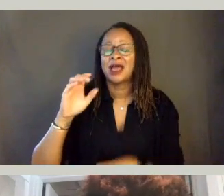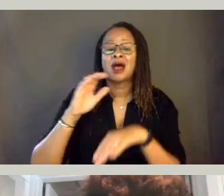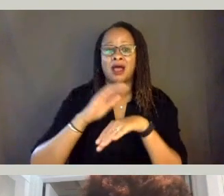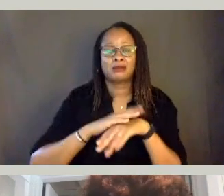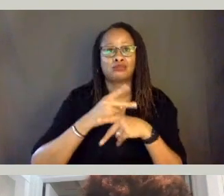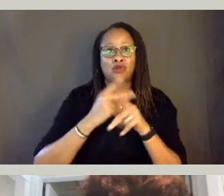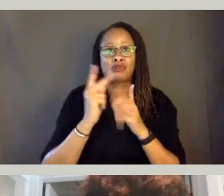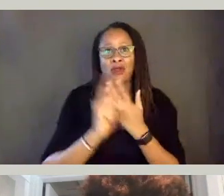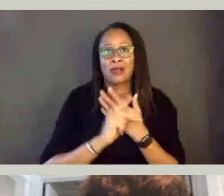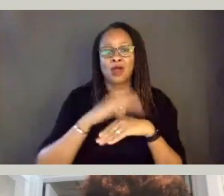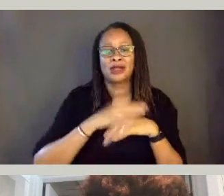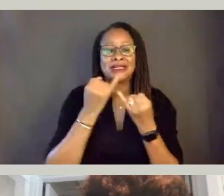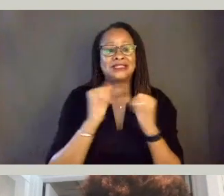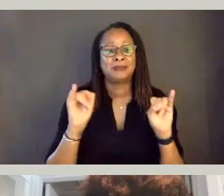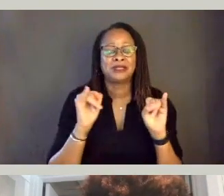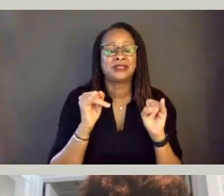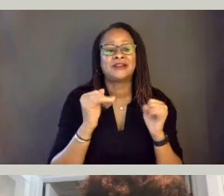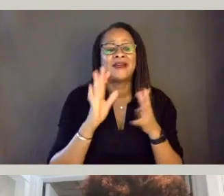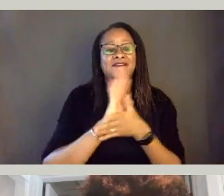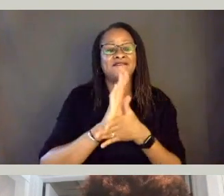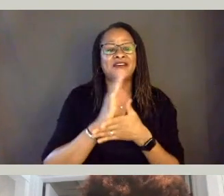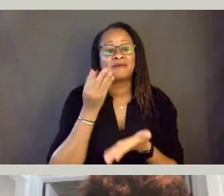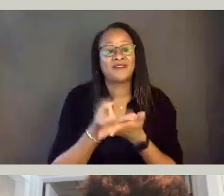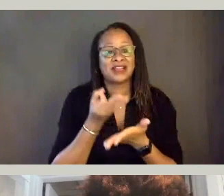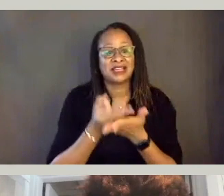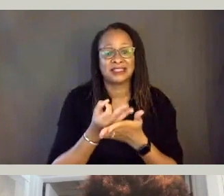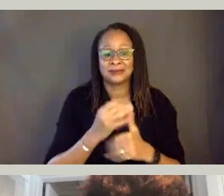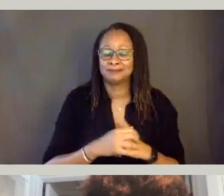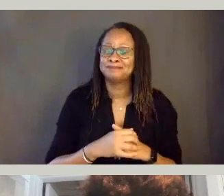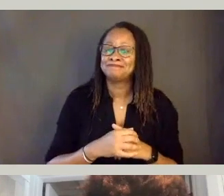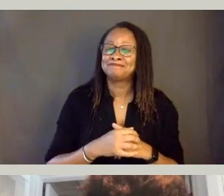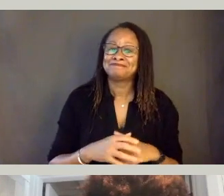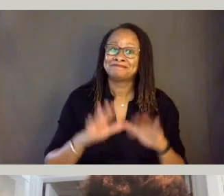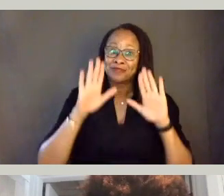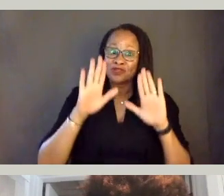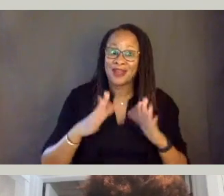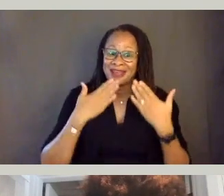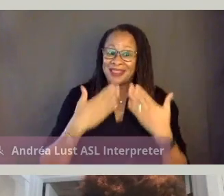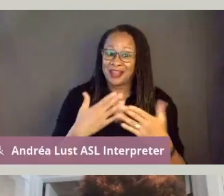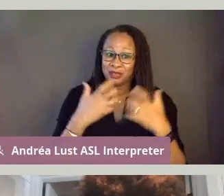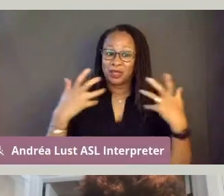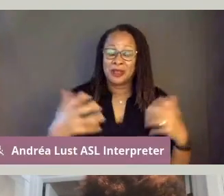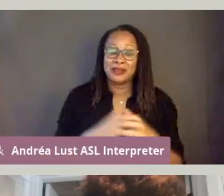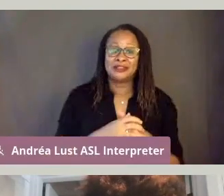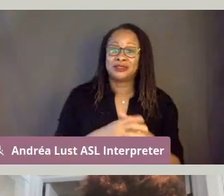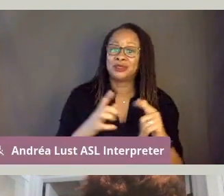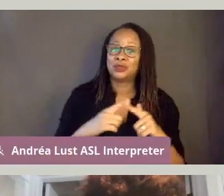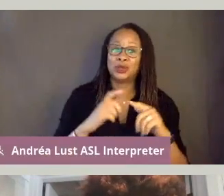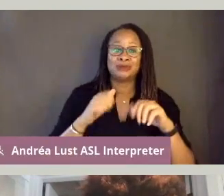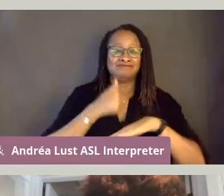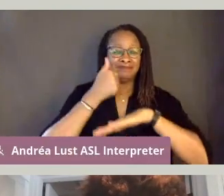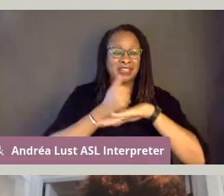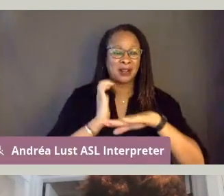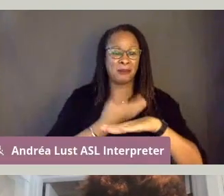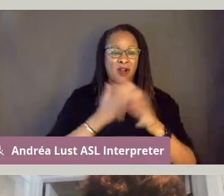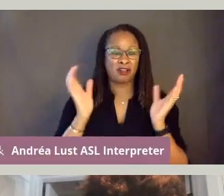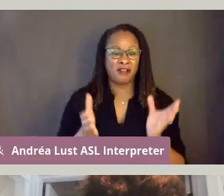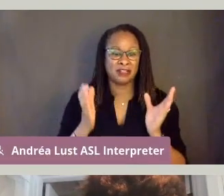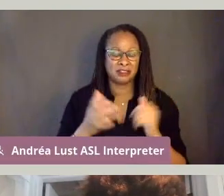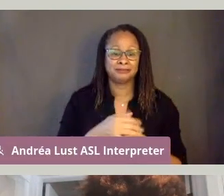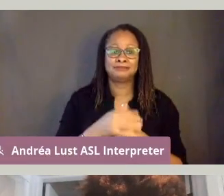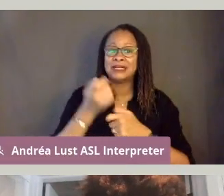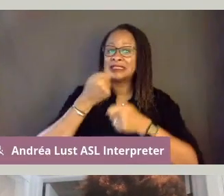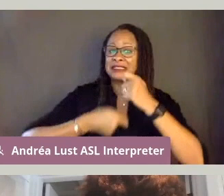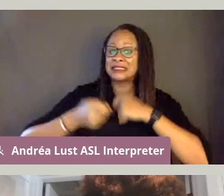financing. Great, thank you so much. To take a minute to just frame the conversation, rather